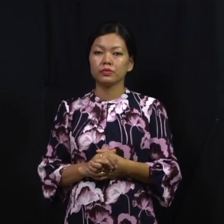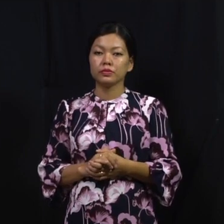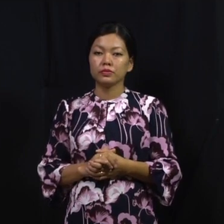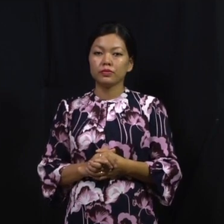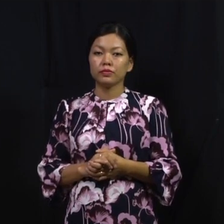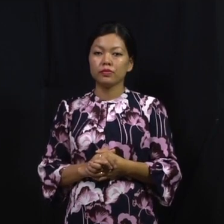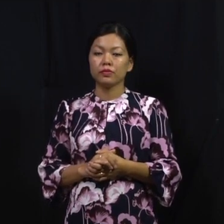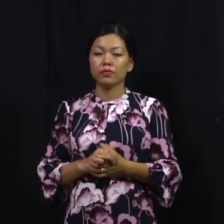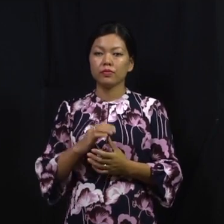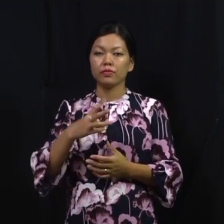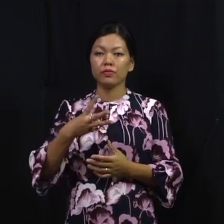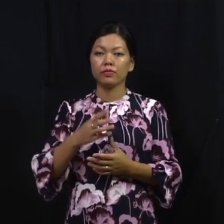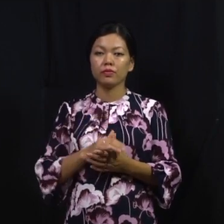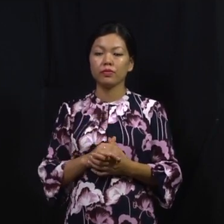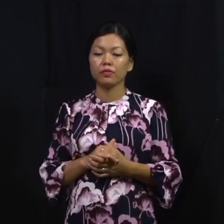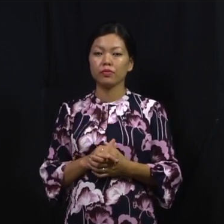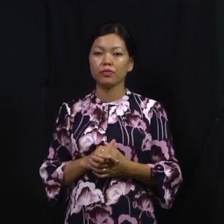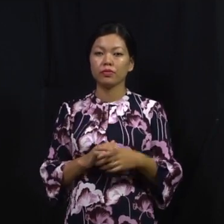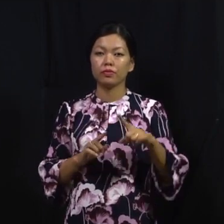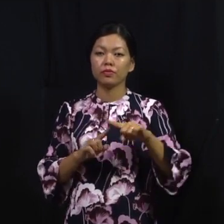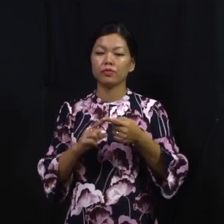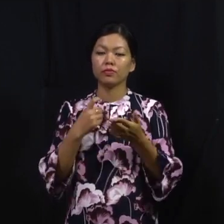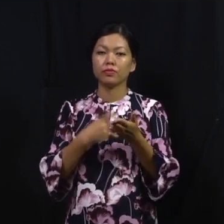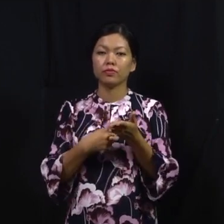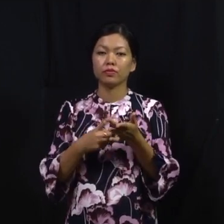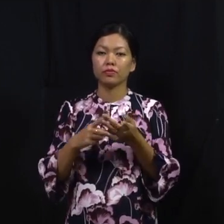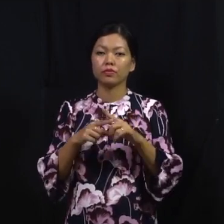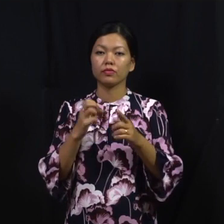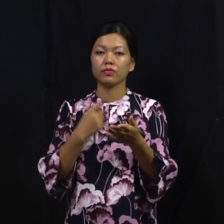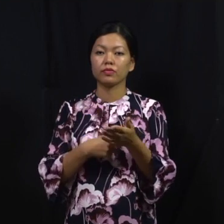now the third point is territory,